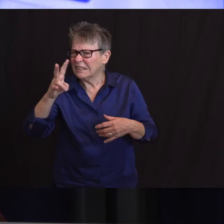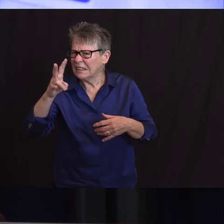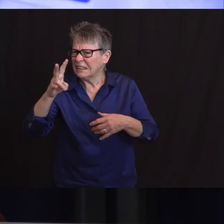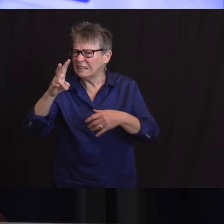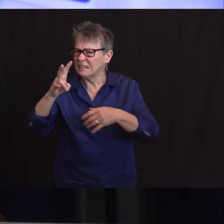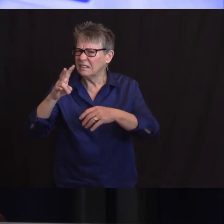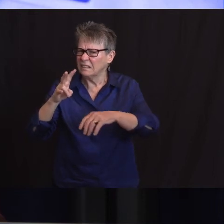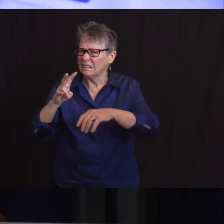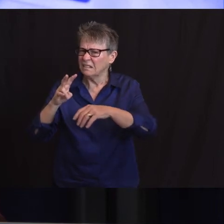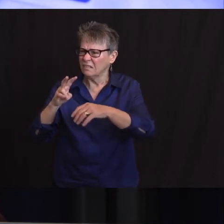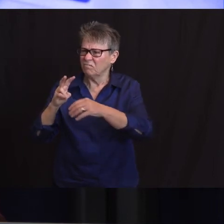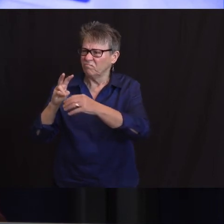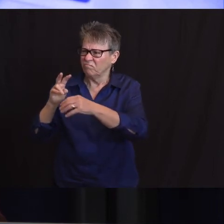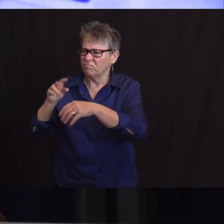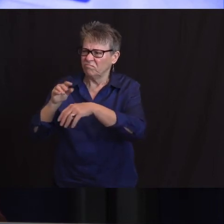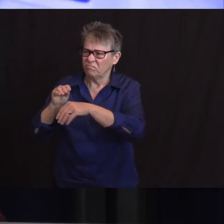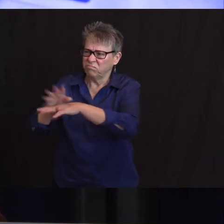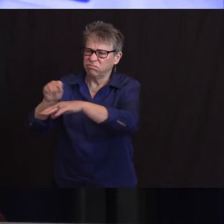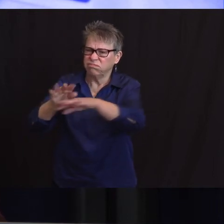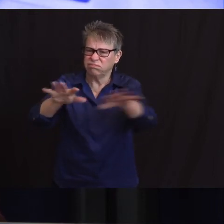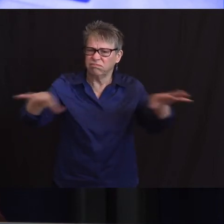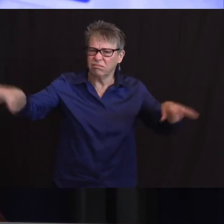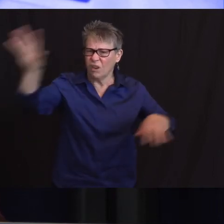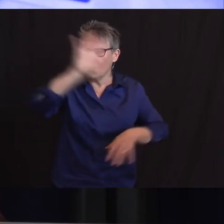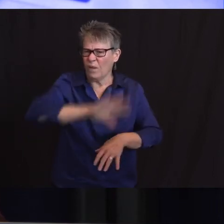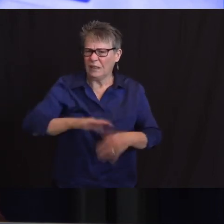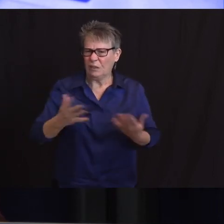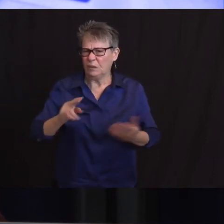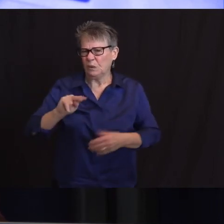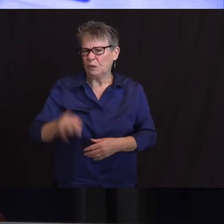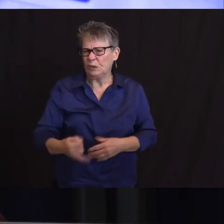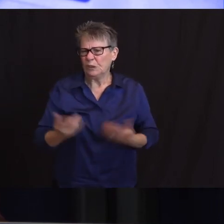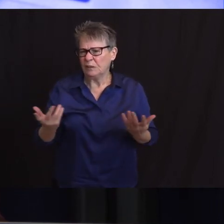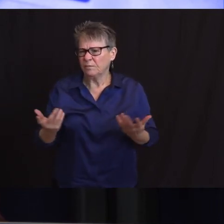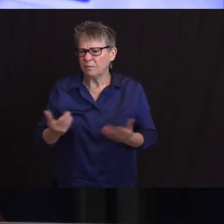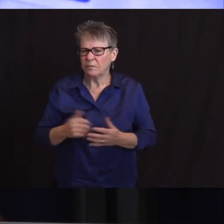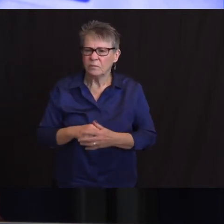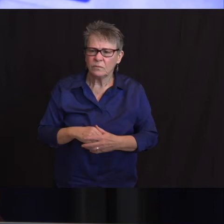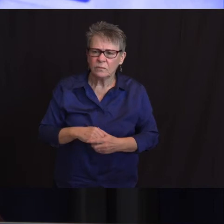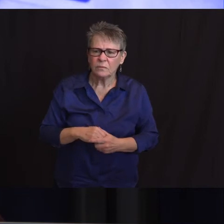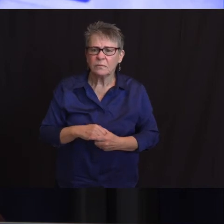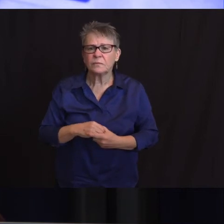is tied to the levels of spread in the community.